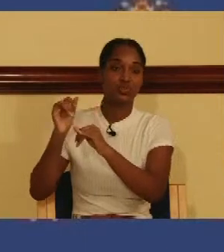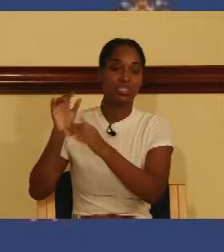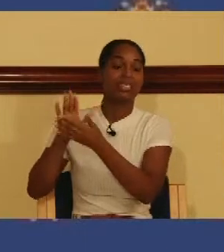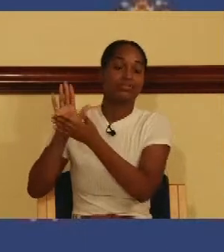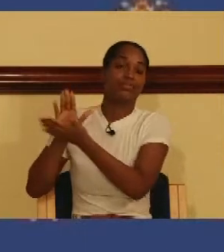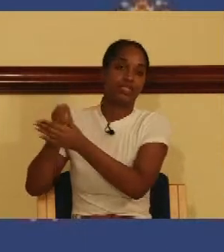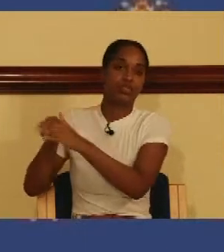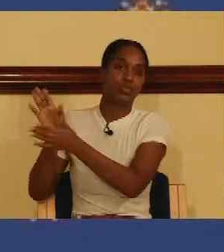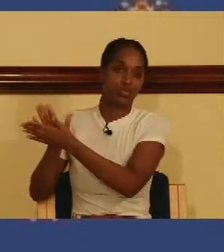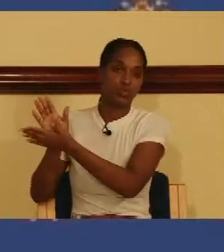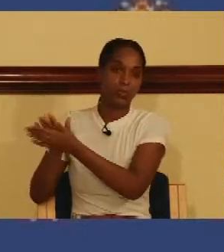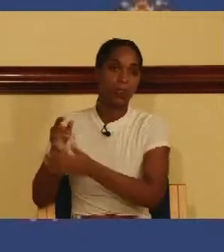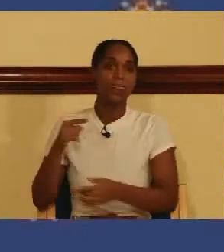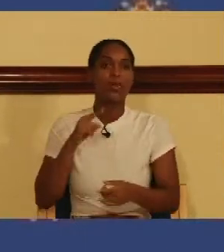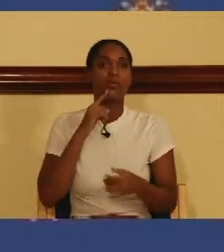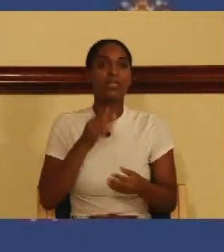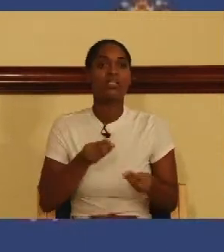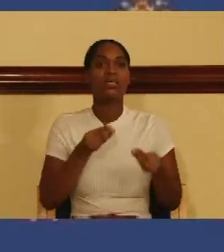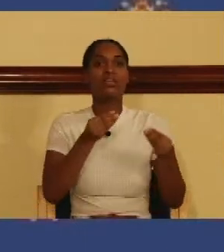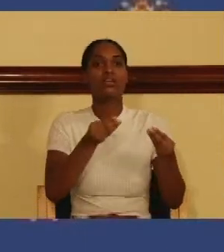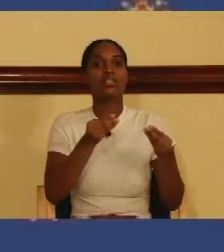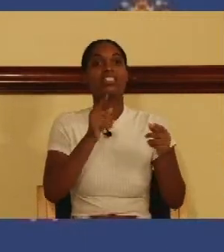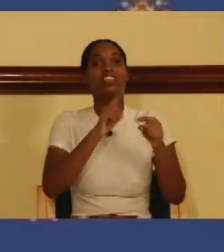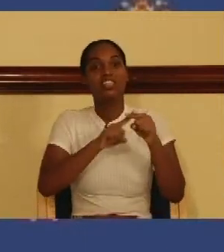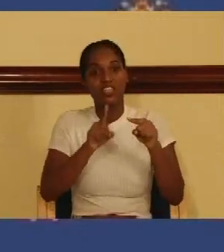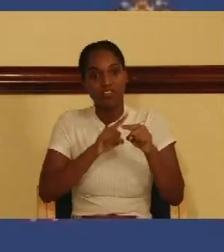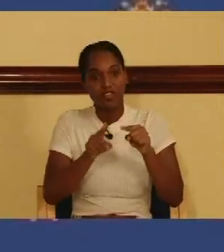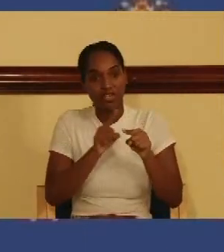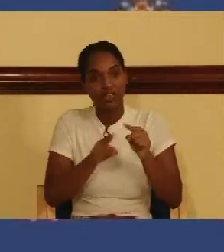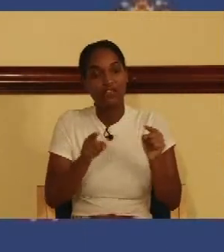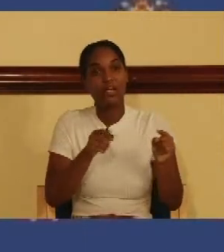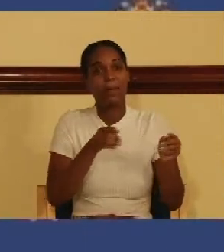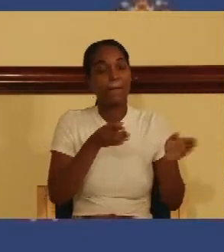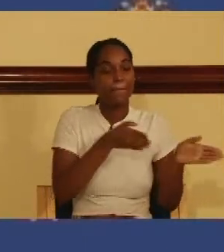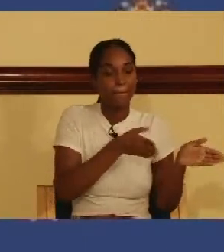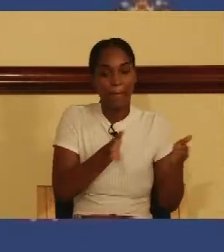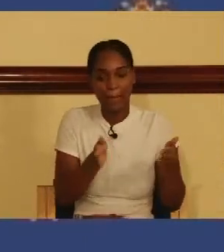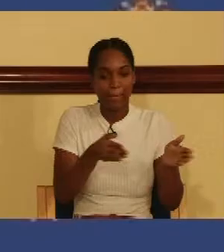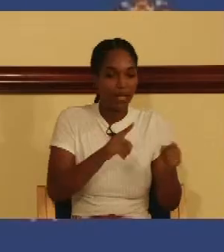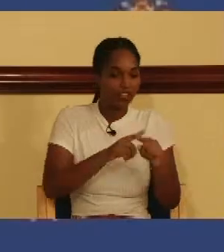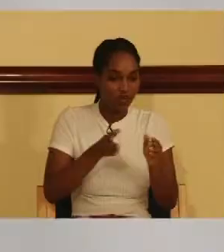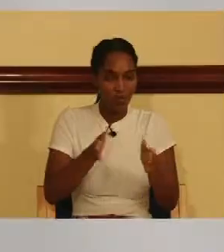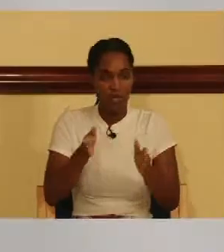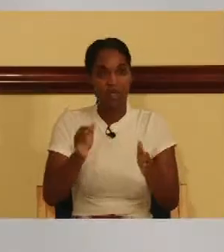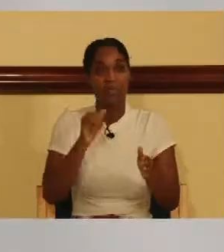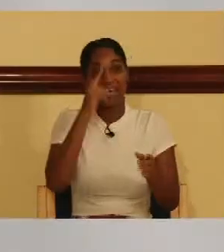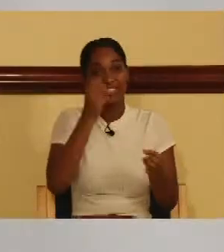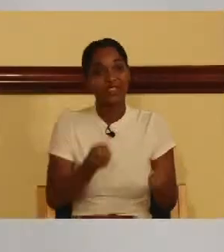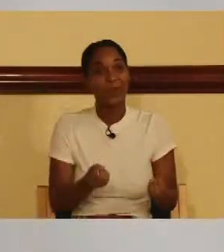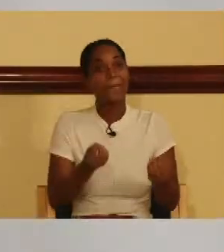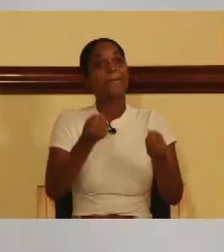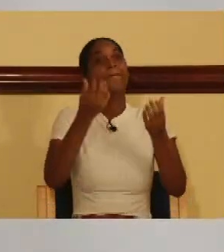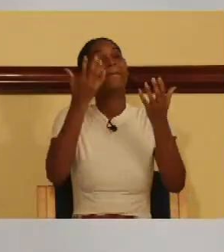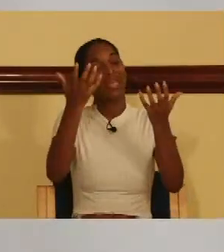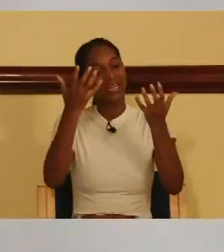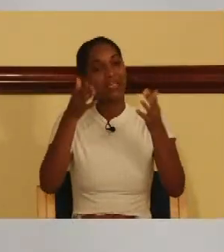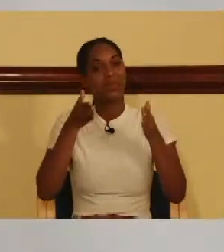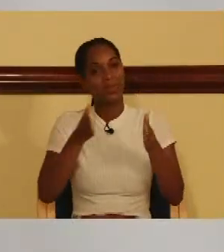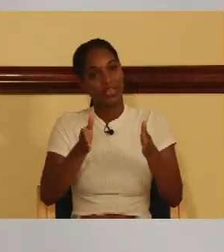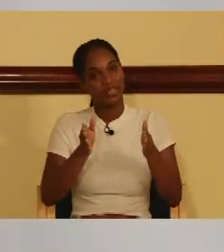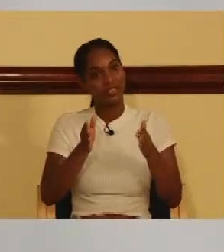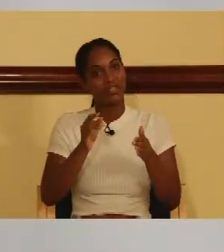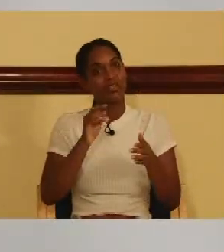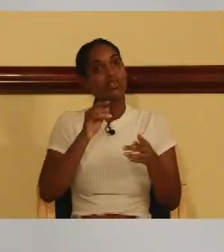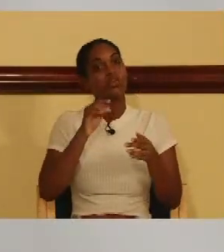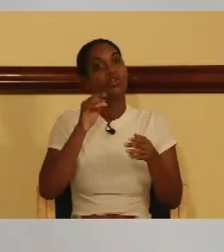attacking or addressing the issue from several different angles because we realize that there's so many critical pieces